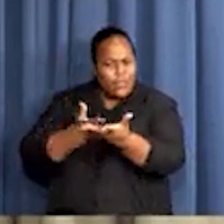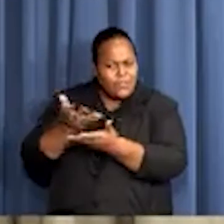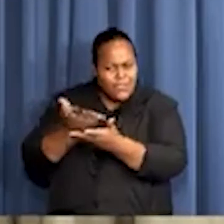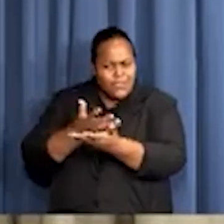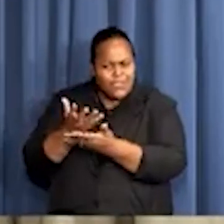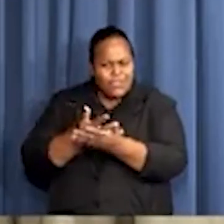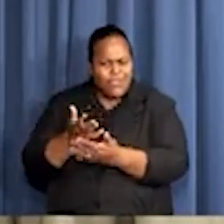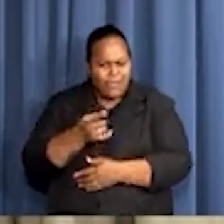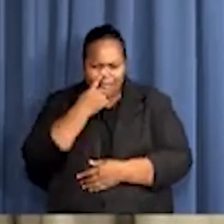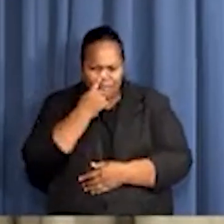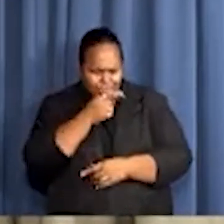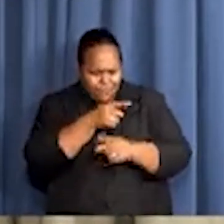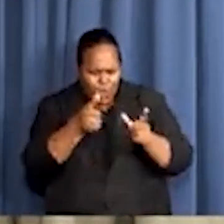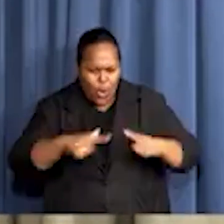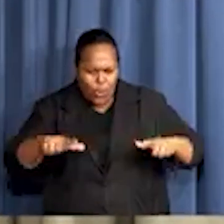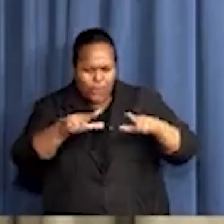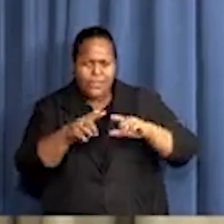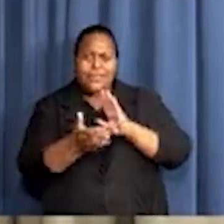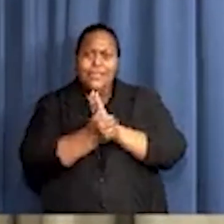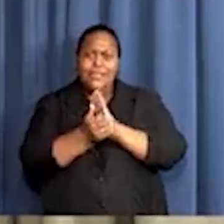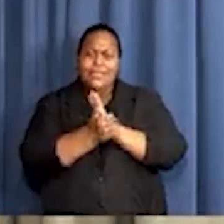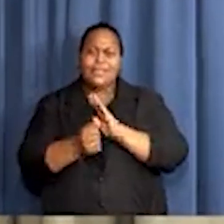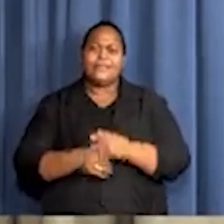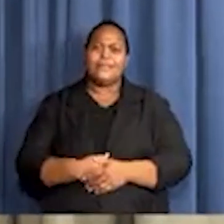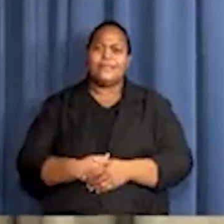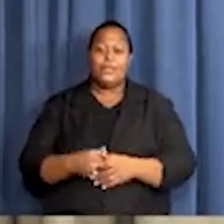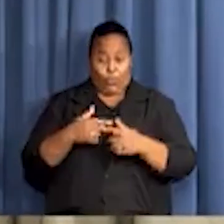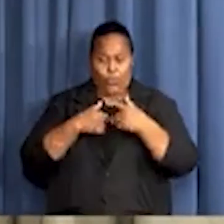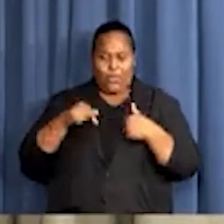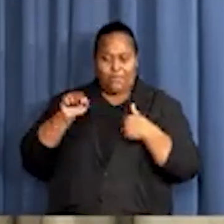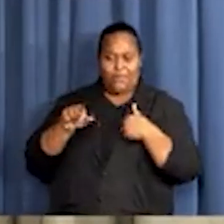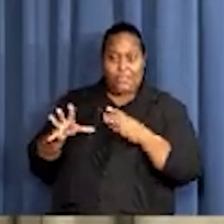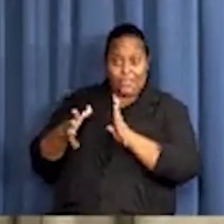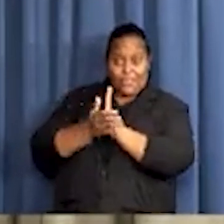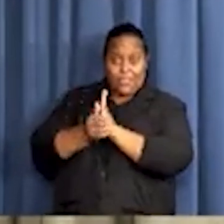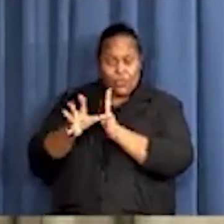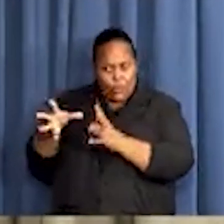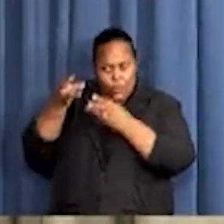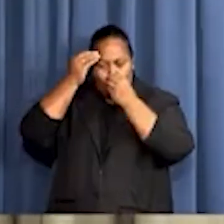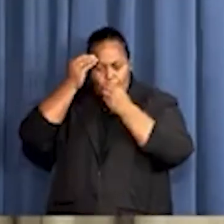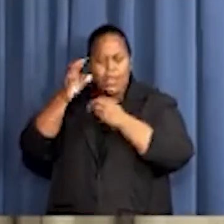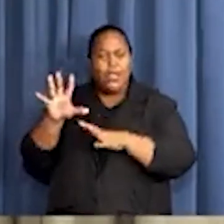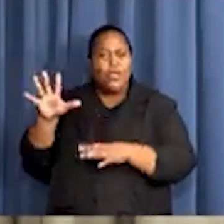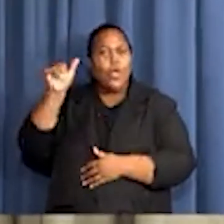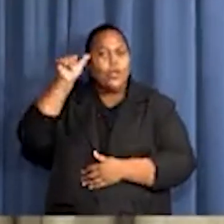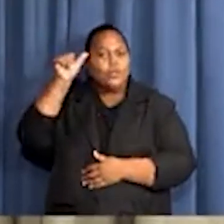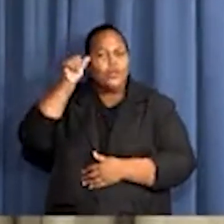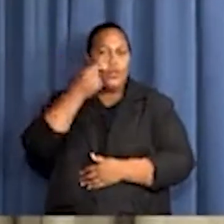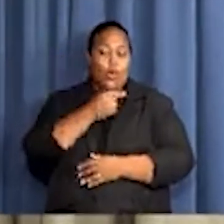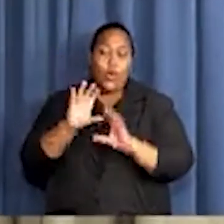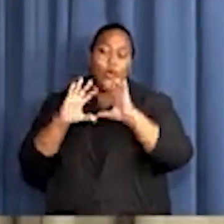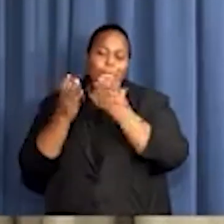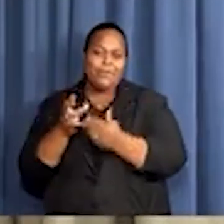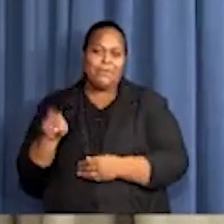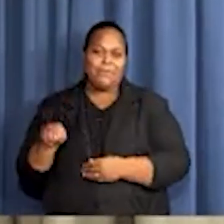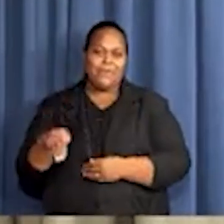into local expertise. We will draw on their skills and knowledge, their knowledge of committee members,